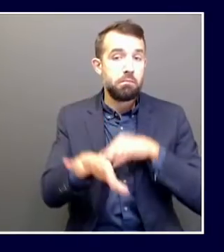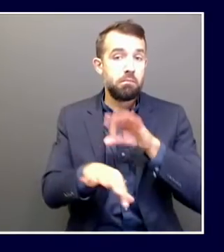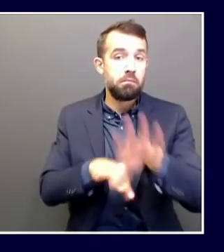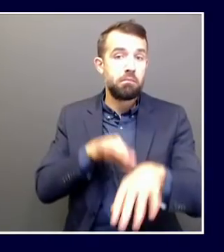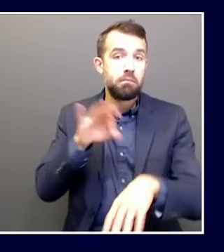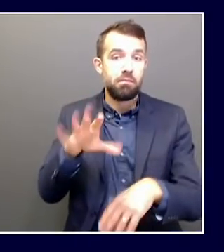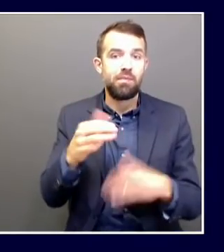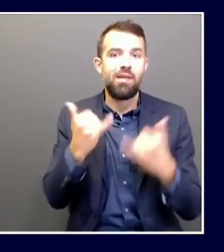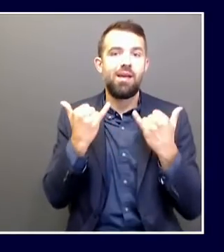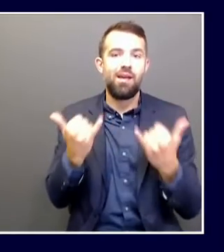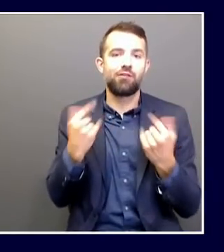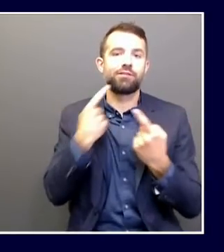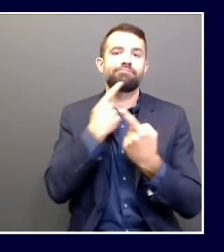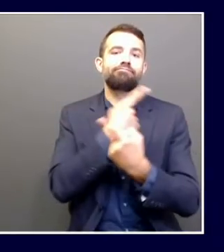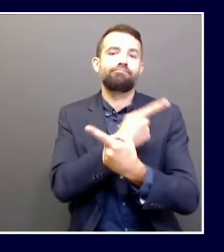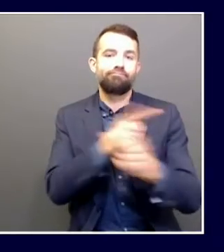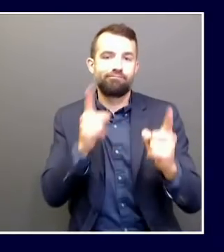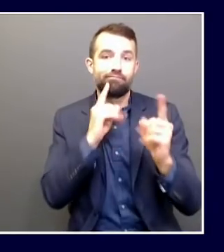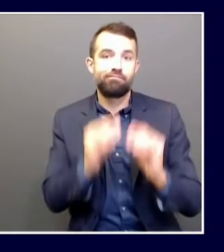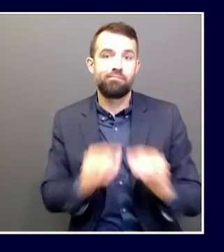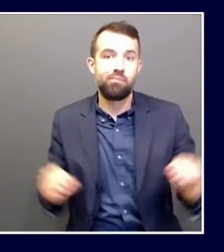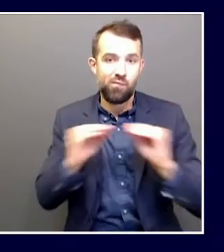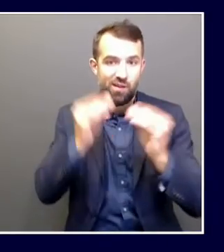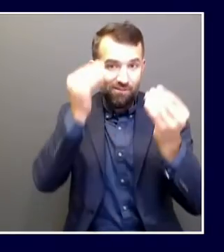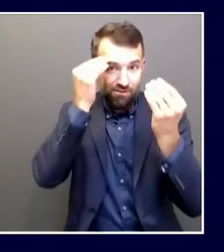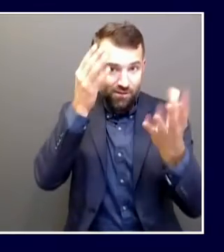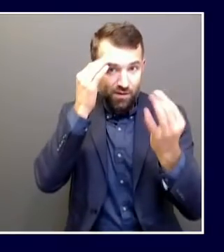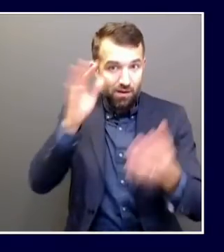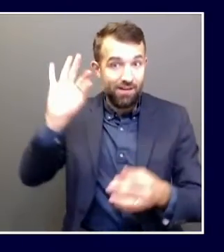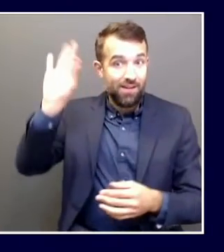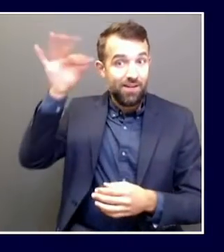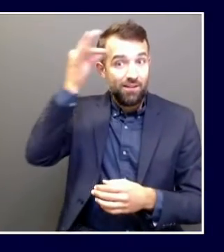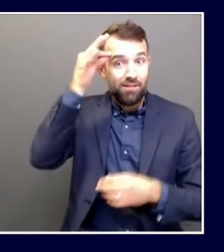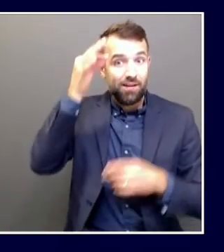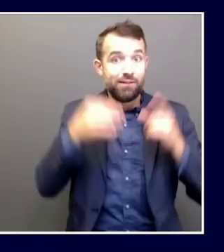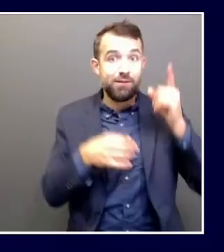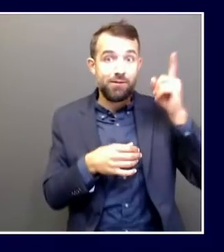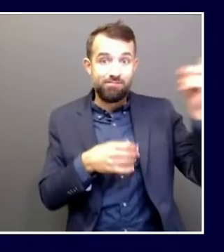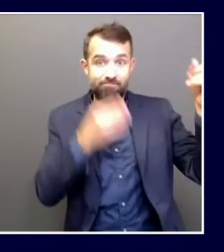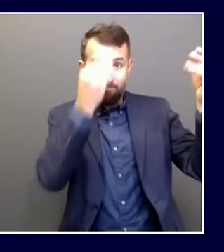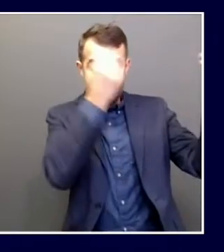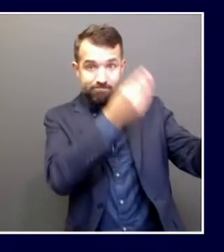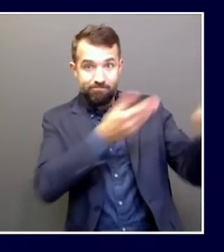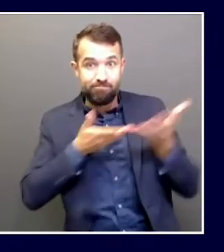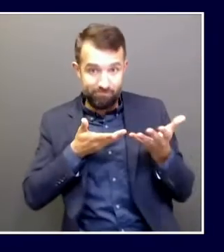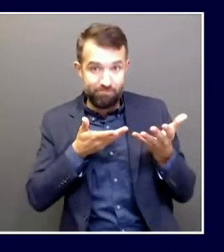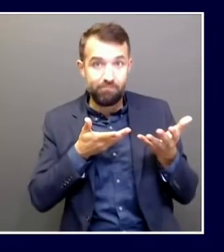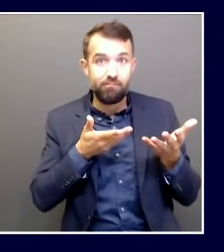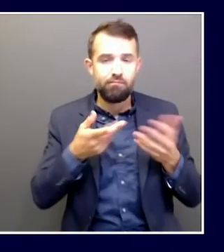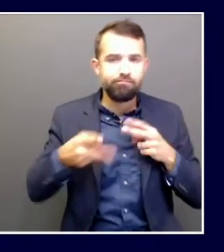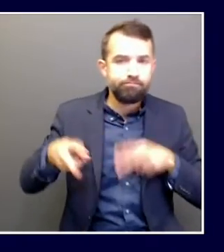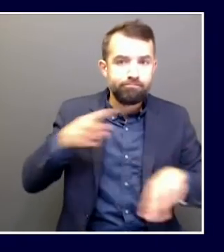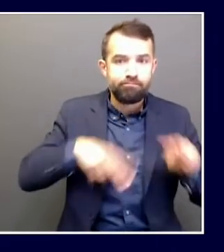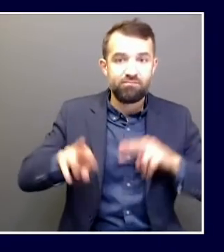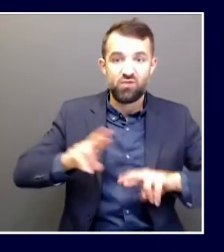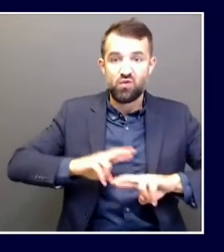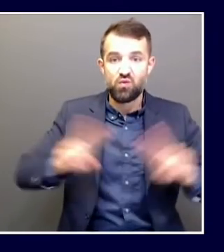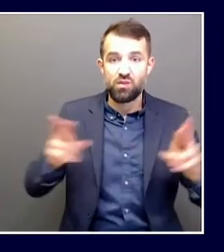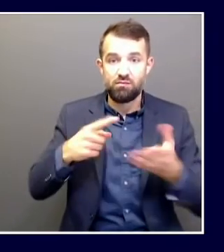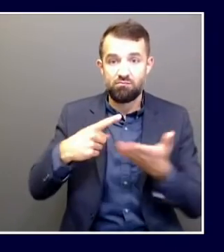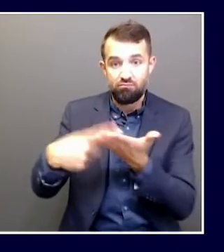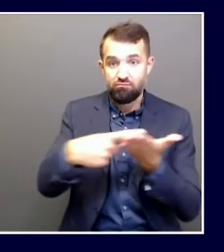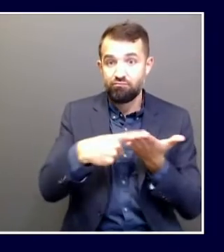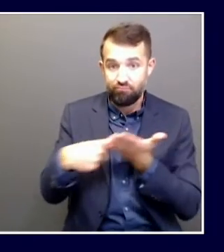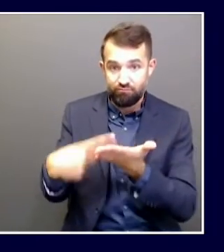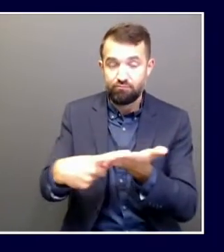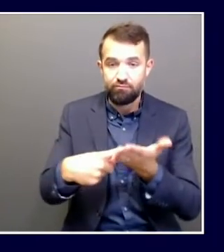them. I'd like to take a moment to talk about boosters and answer what I think are the 4 most common questions that are